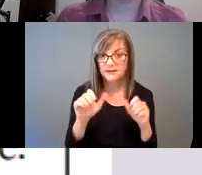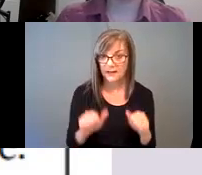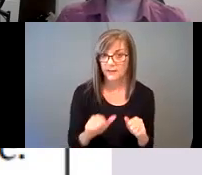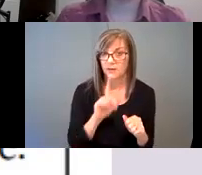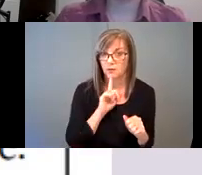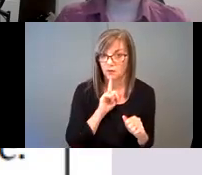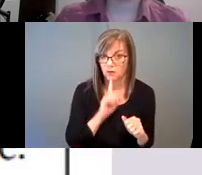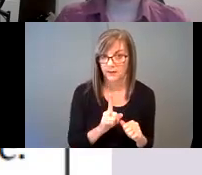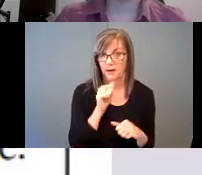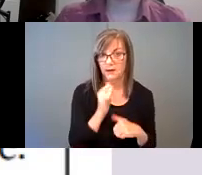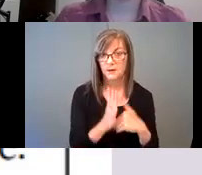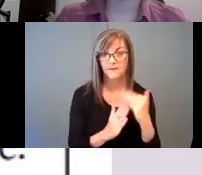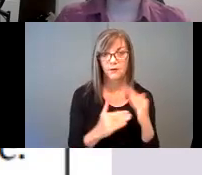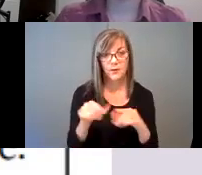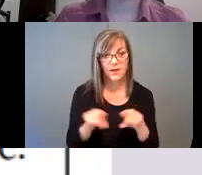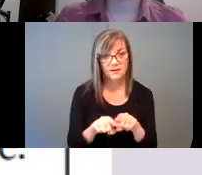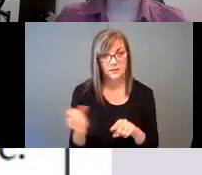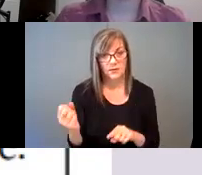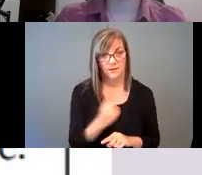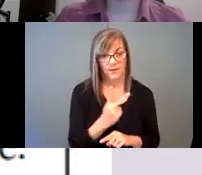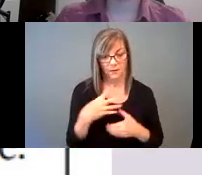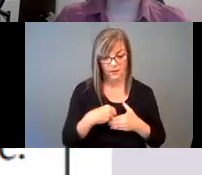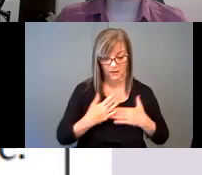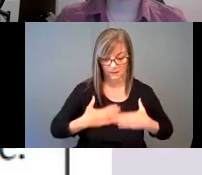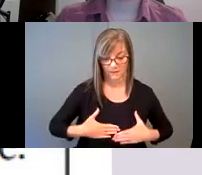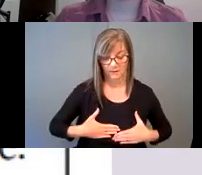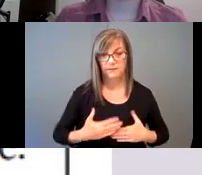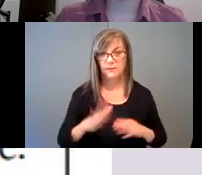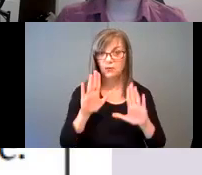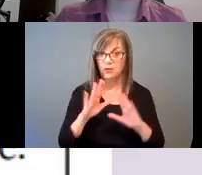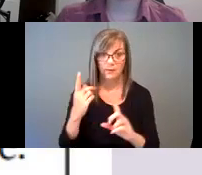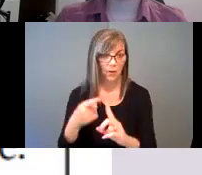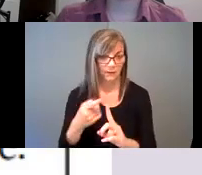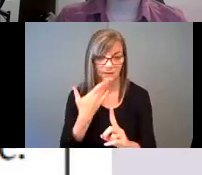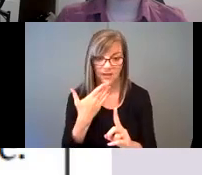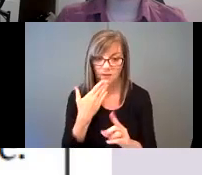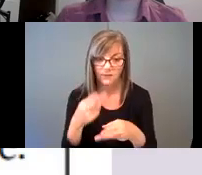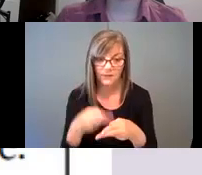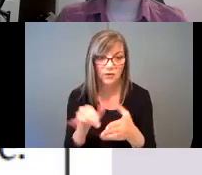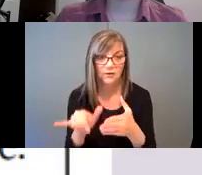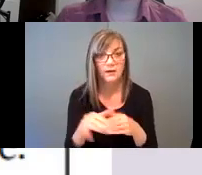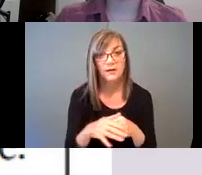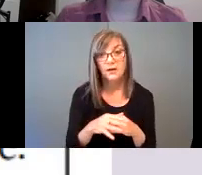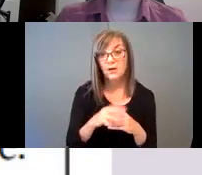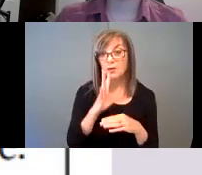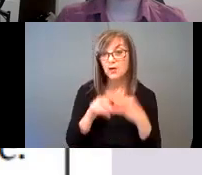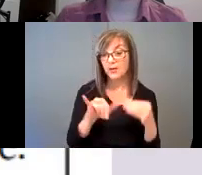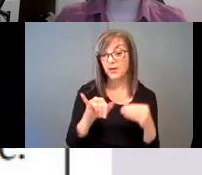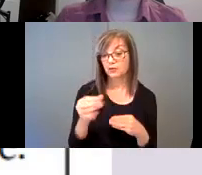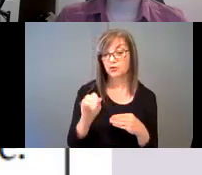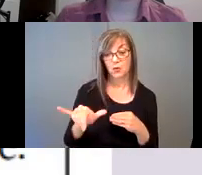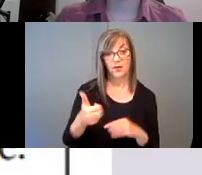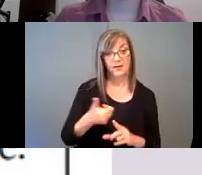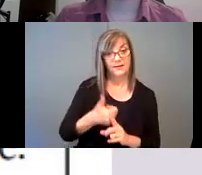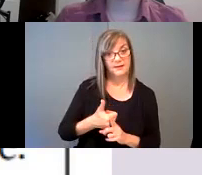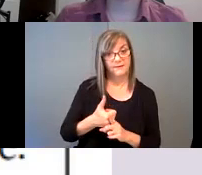is a really great point, and I really appreciate that you brought that up, because we do actually talk about joy as one of the fundamental